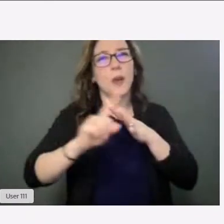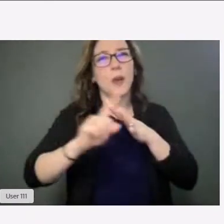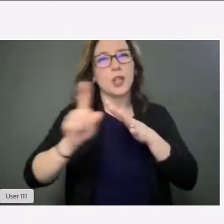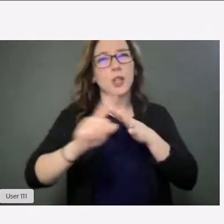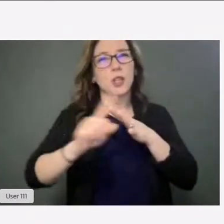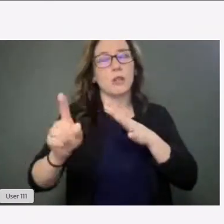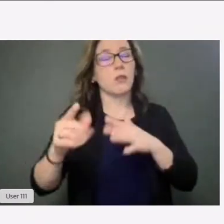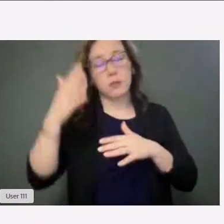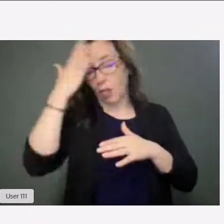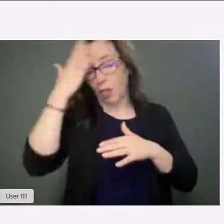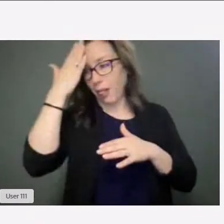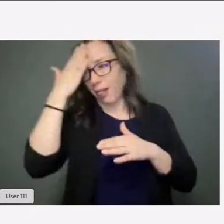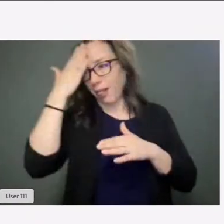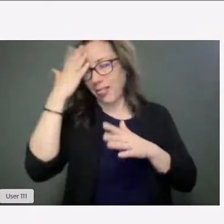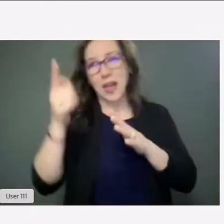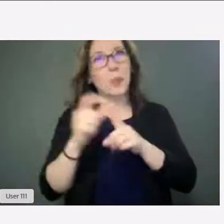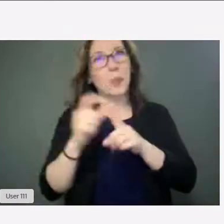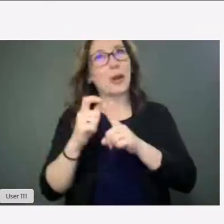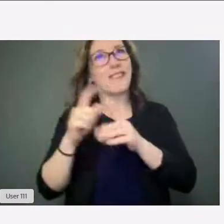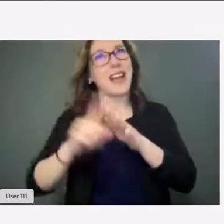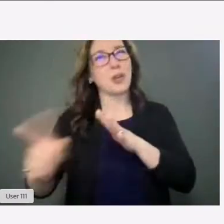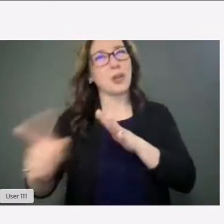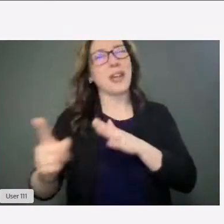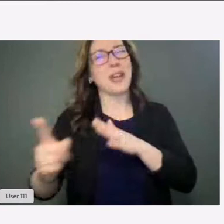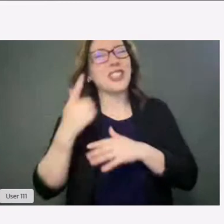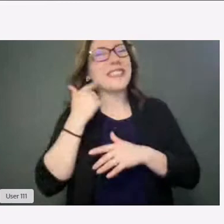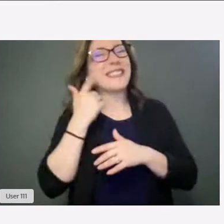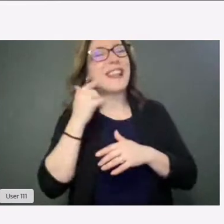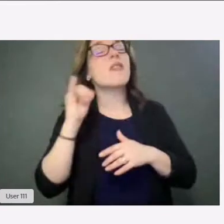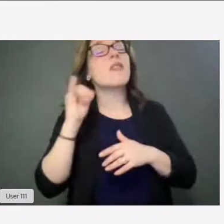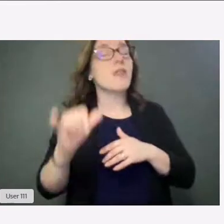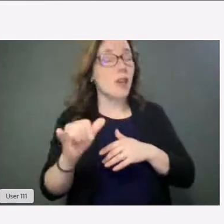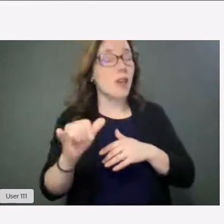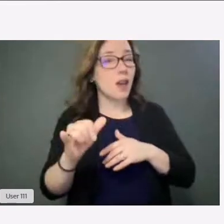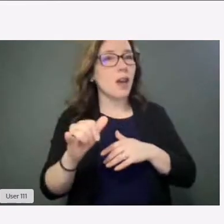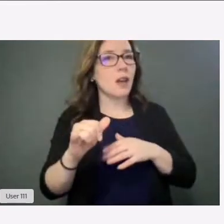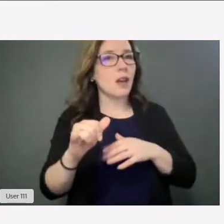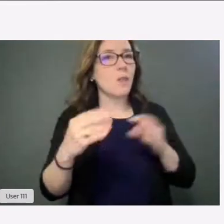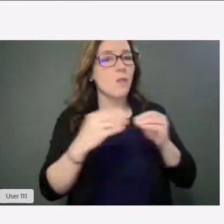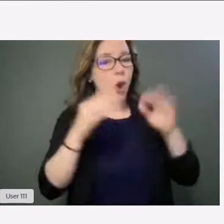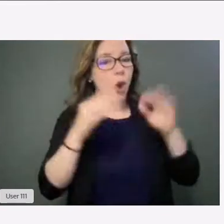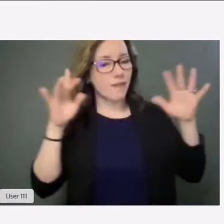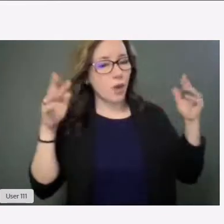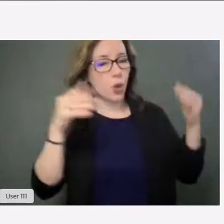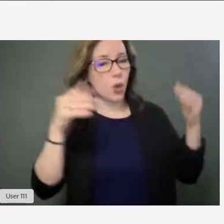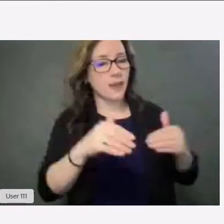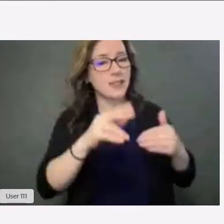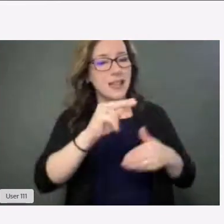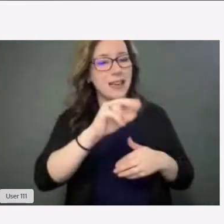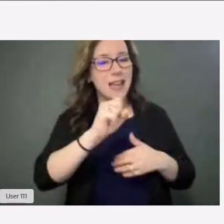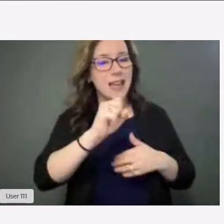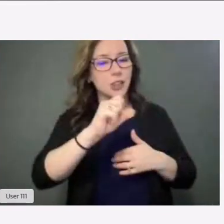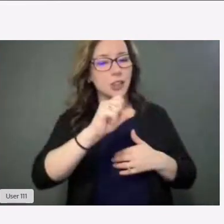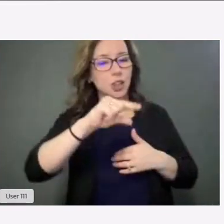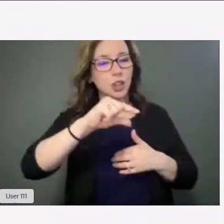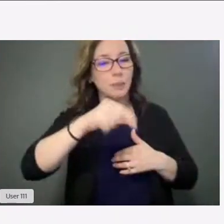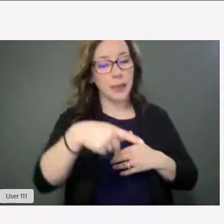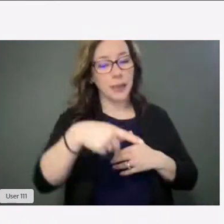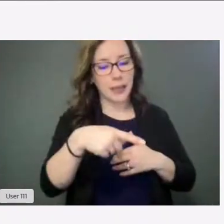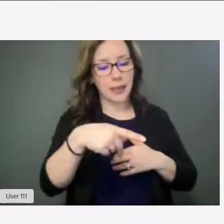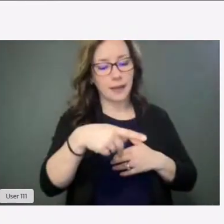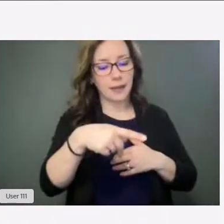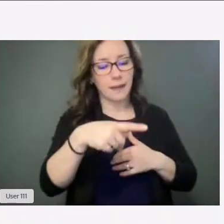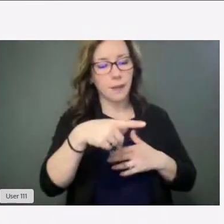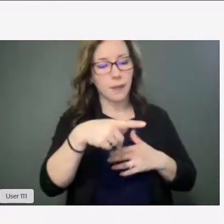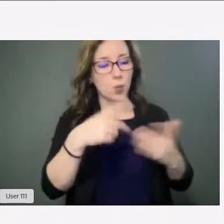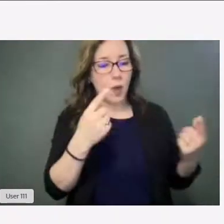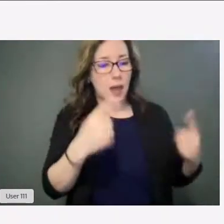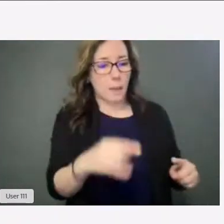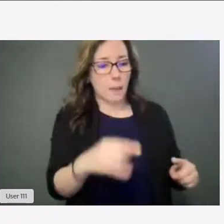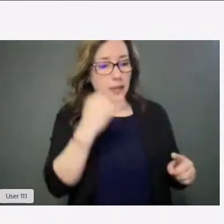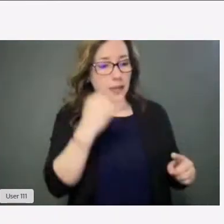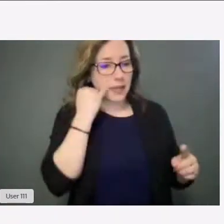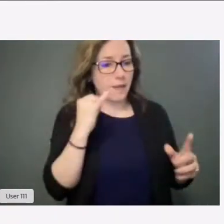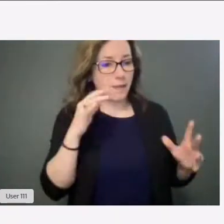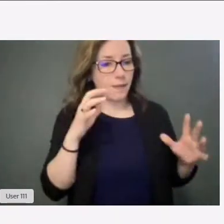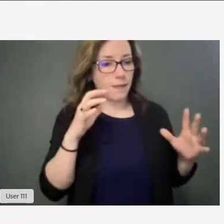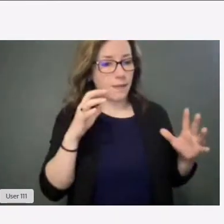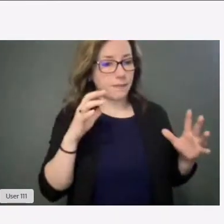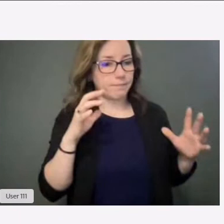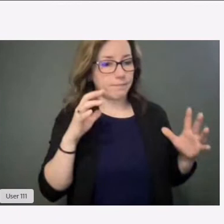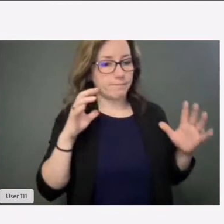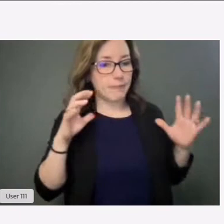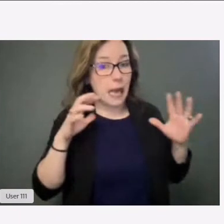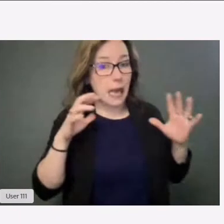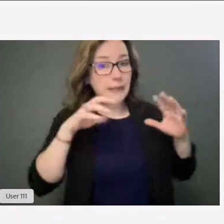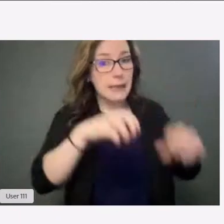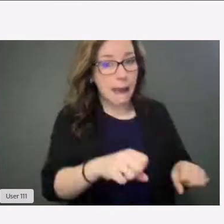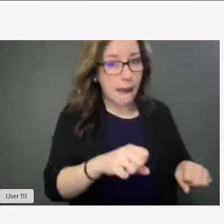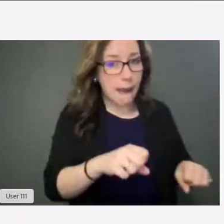evacuation, sorry. But, you know, things of that nature. It's much more focused for NSGP on what happens if there is an attack or, you know,